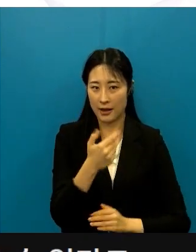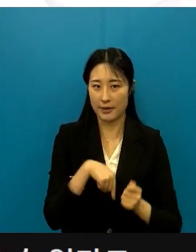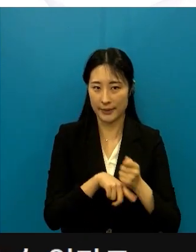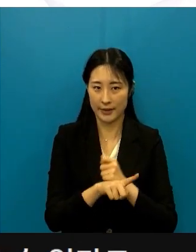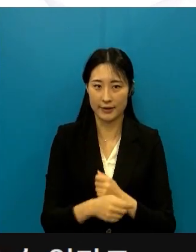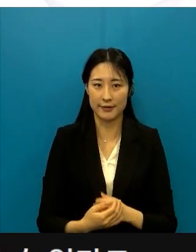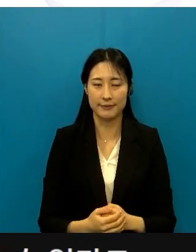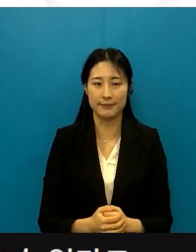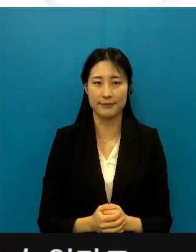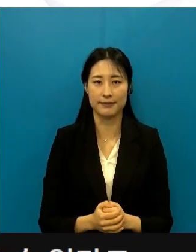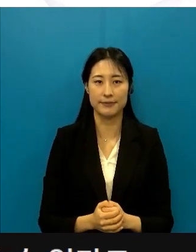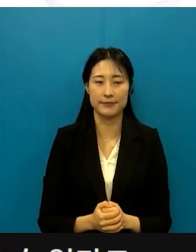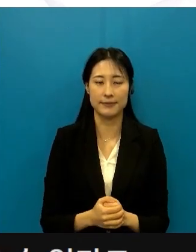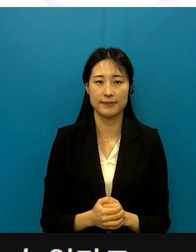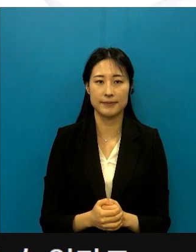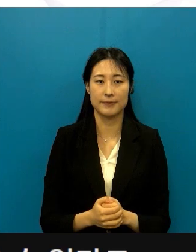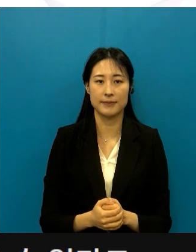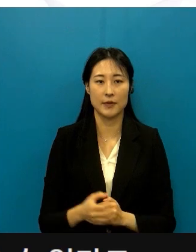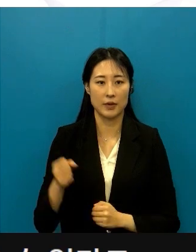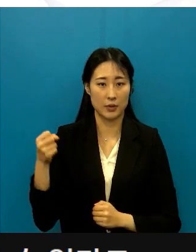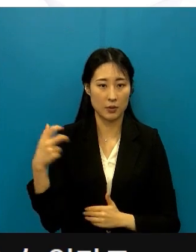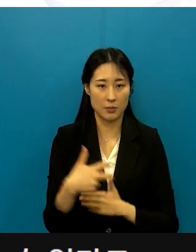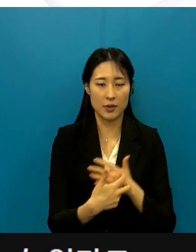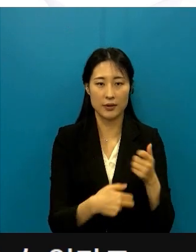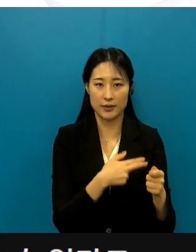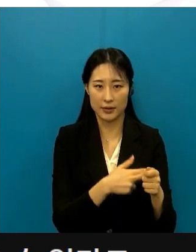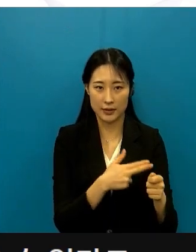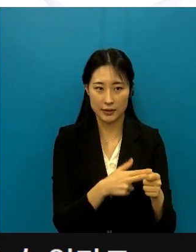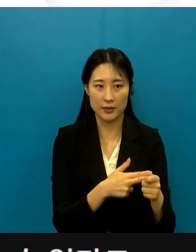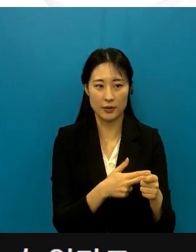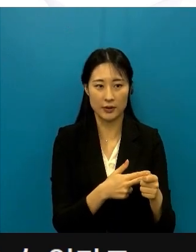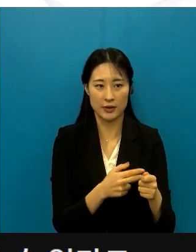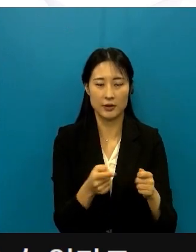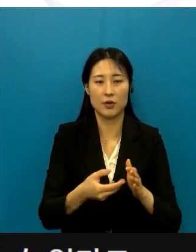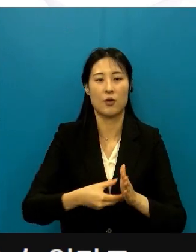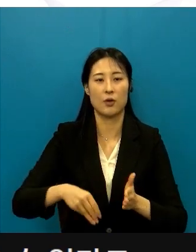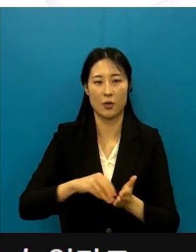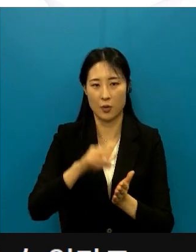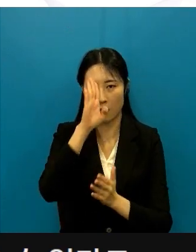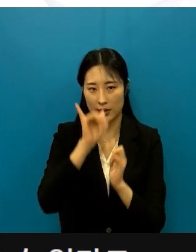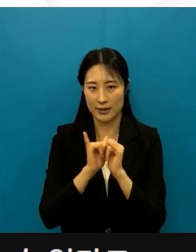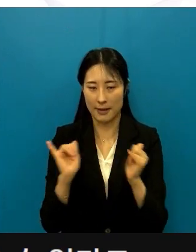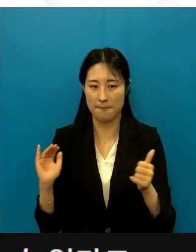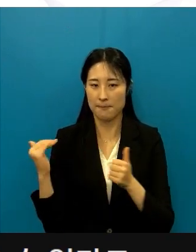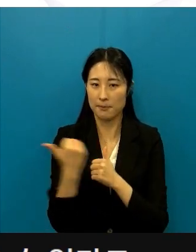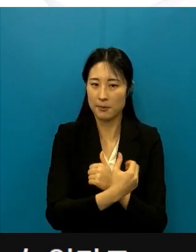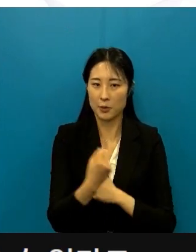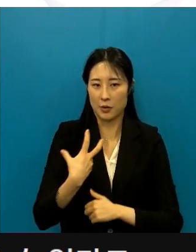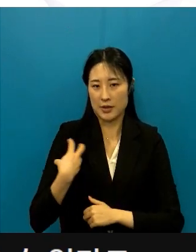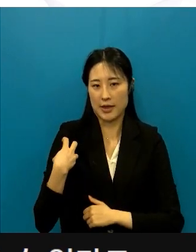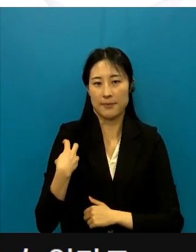of responsibility towards their patients maybe than from other countries. And